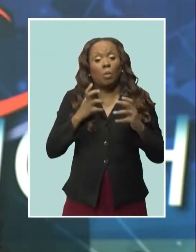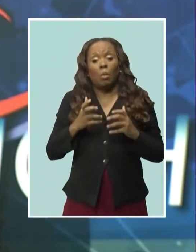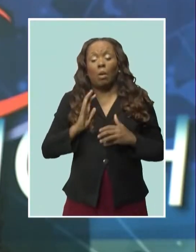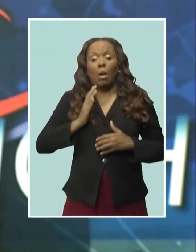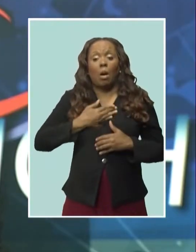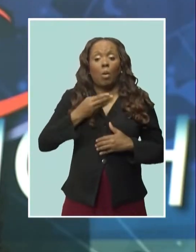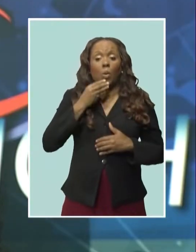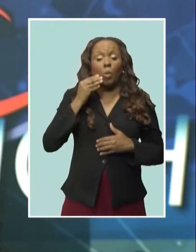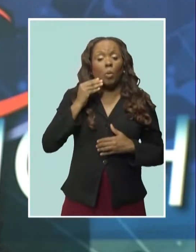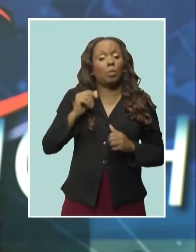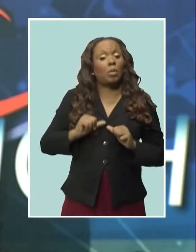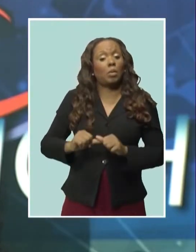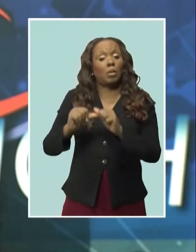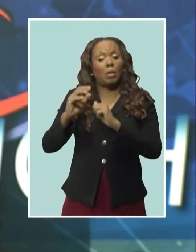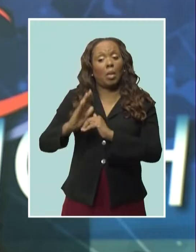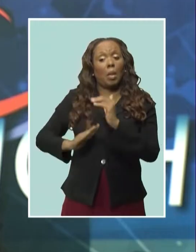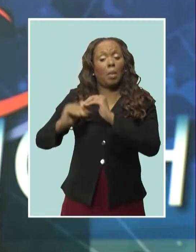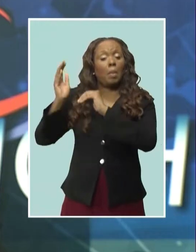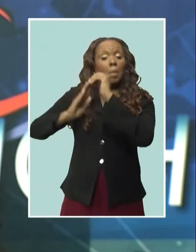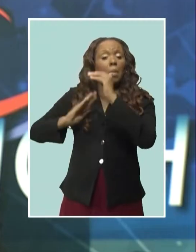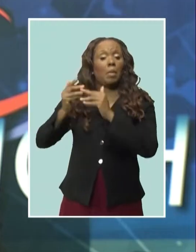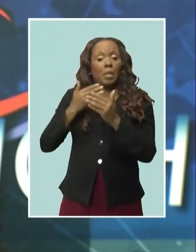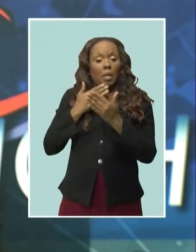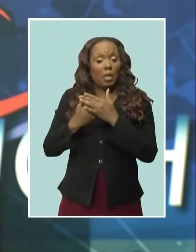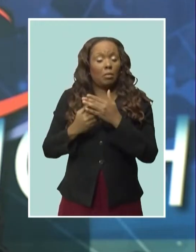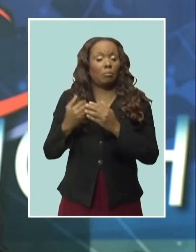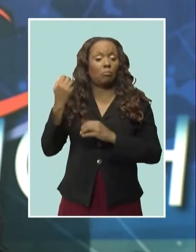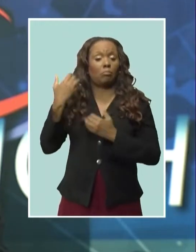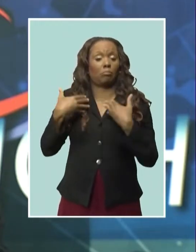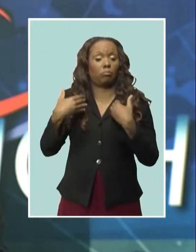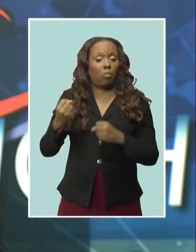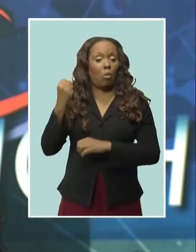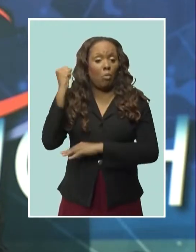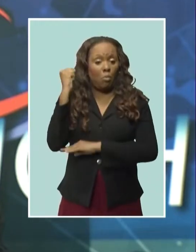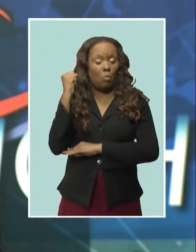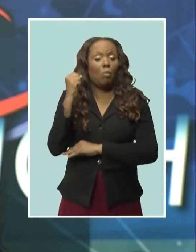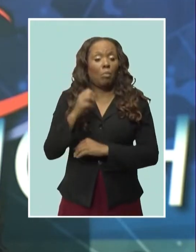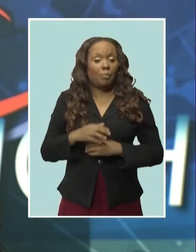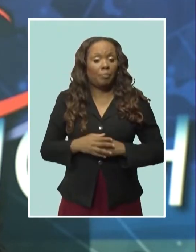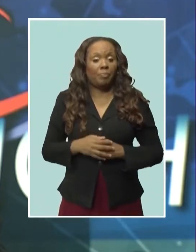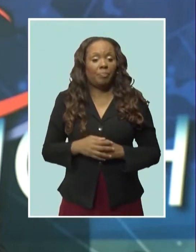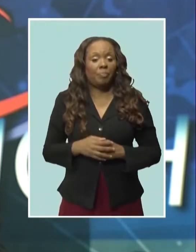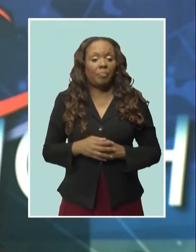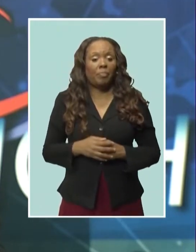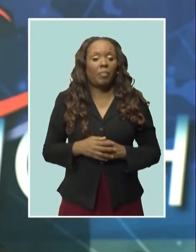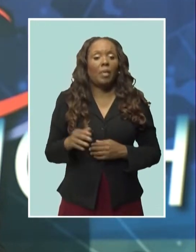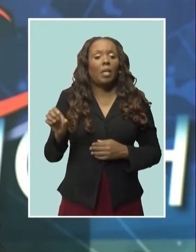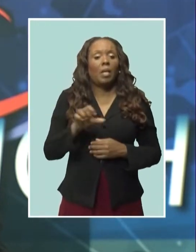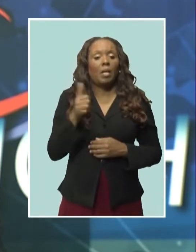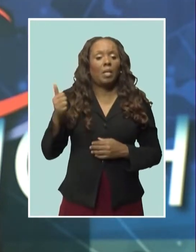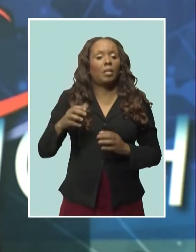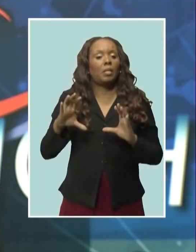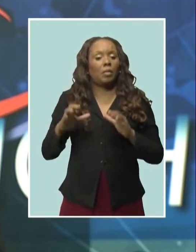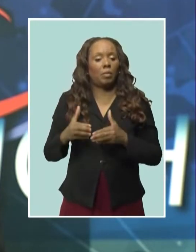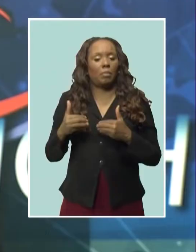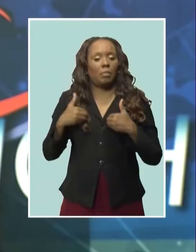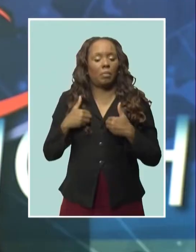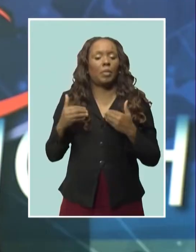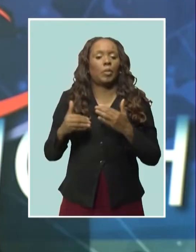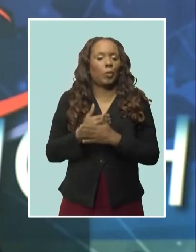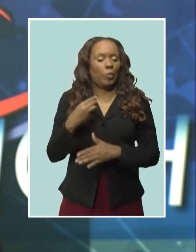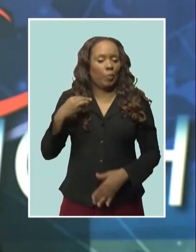Another youth organization in Barbados is now further strengthened with the addition of new members. Joshua Hinkson